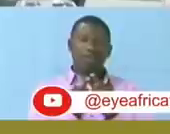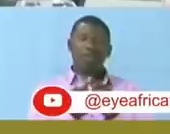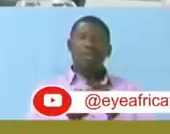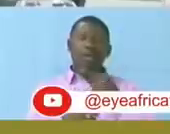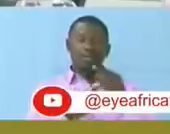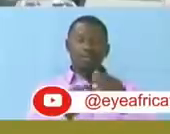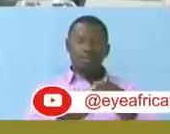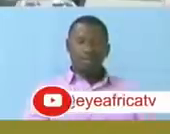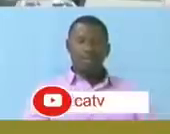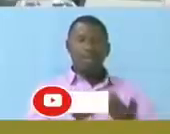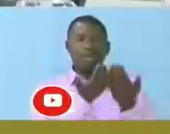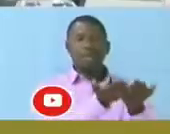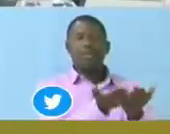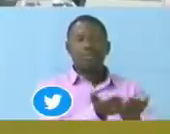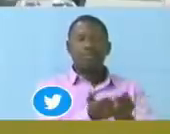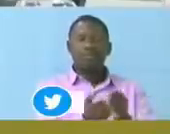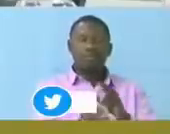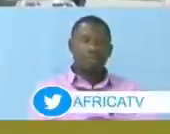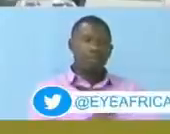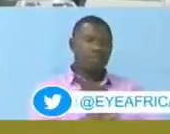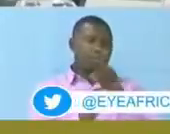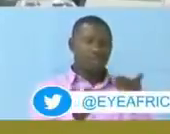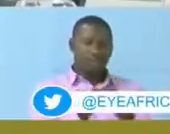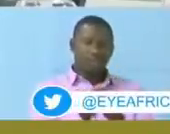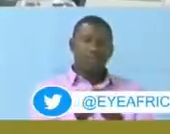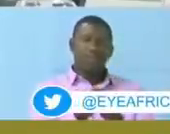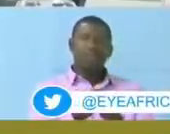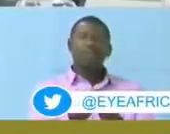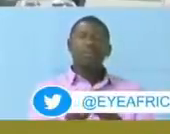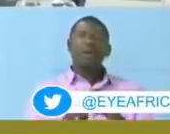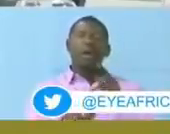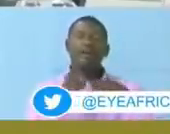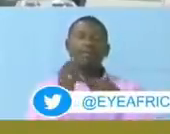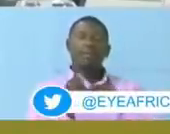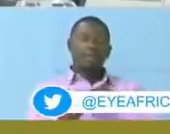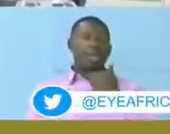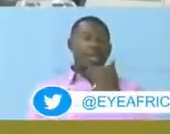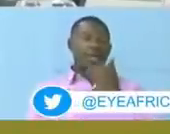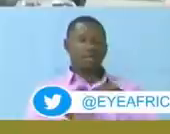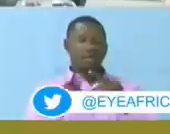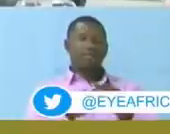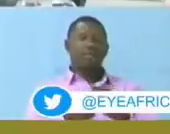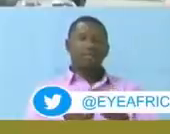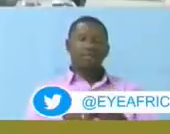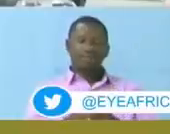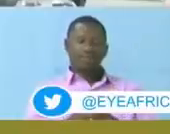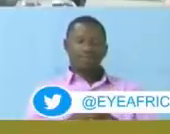them. Tumo na yunata wa kaito chika na dila. Upon their request. Biri ubari bari ya kanin lefana.